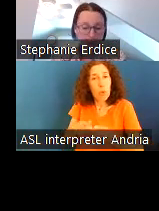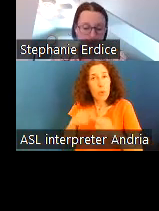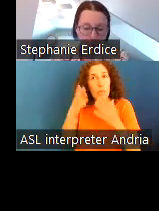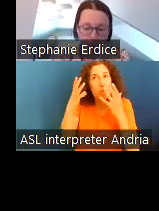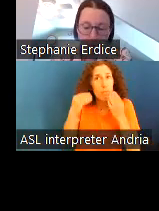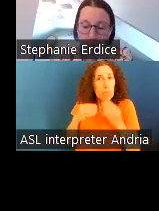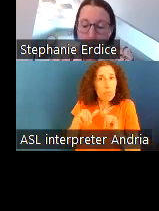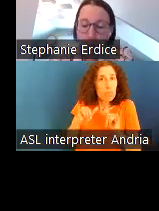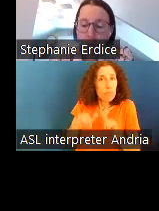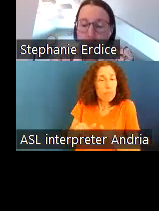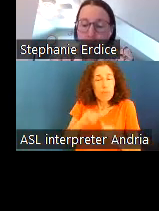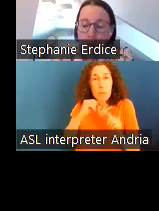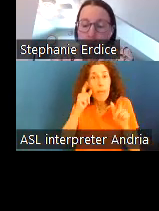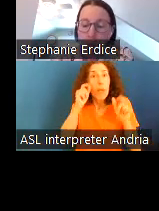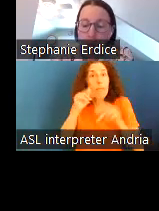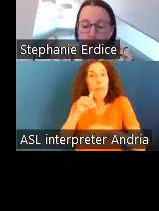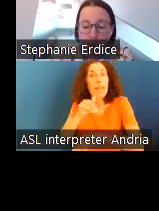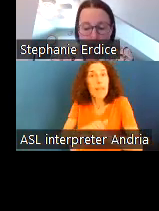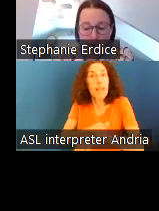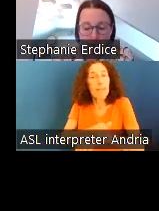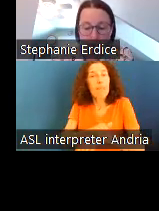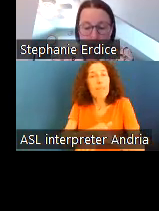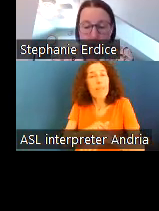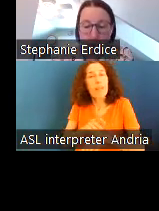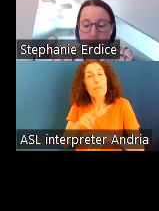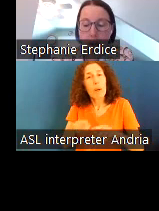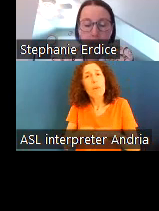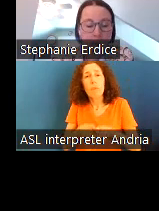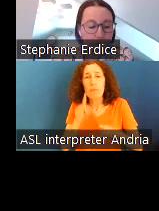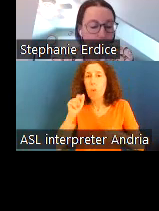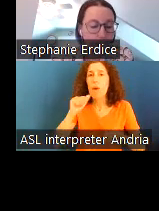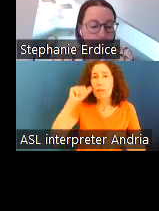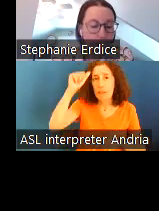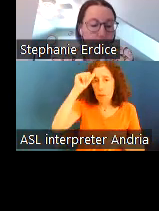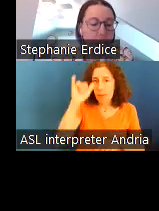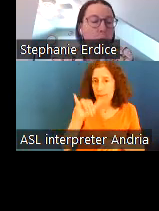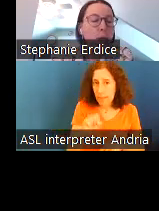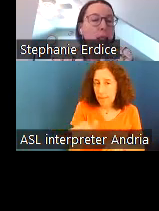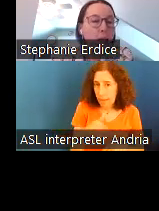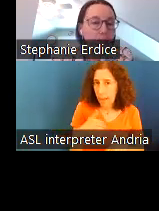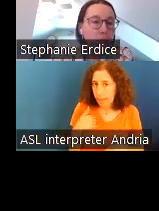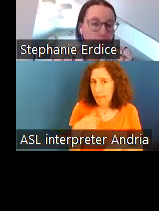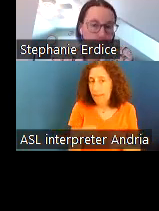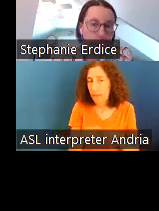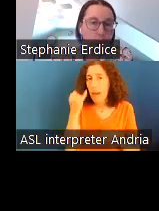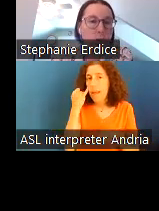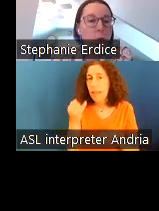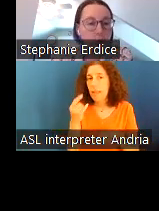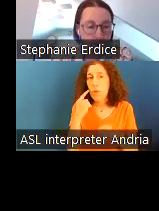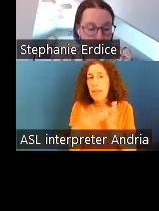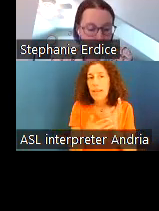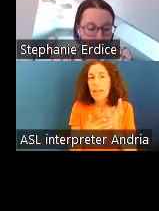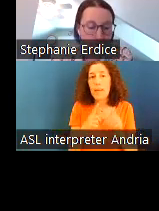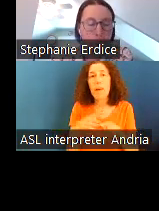as we change and grow. So self-soothing techniques are typically things that we like to do, that